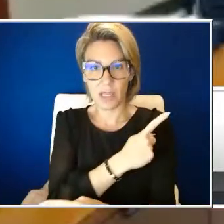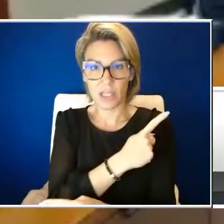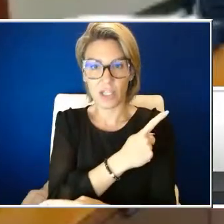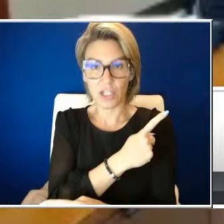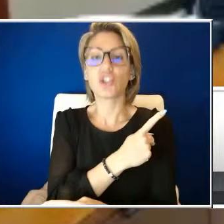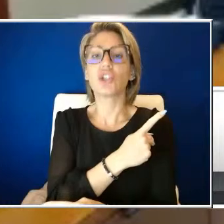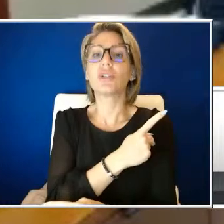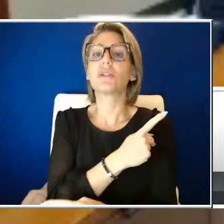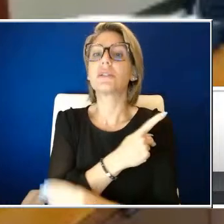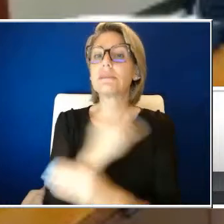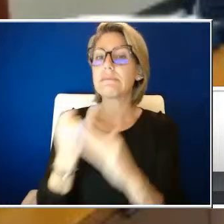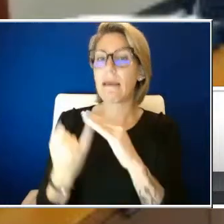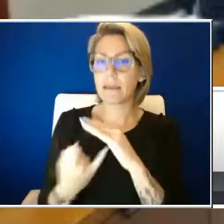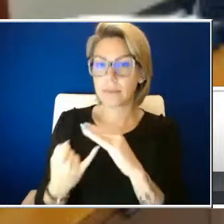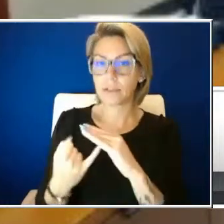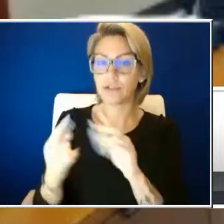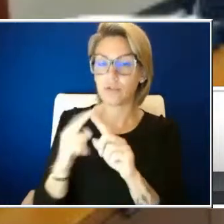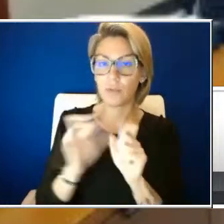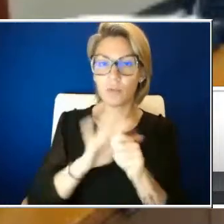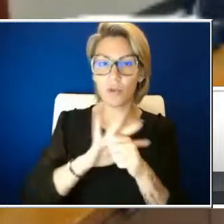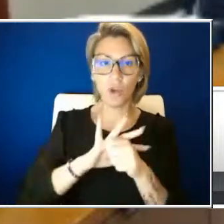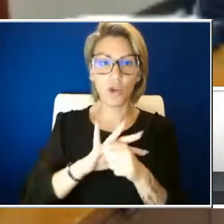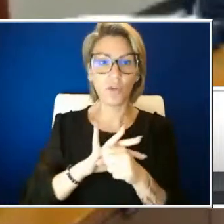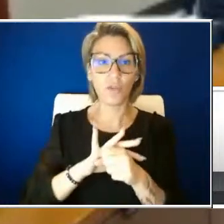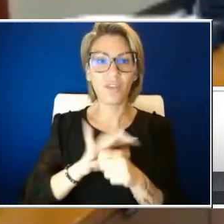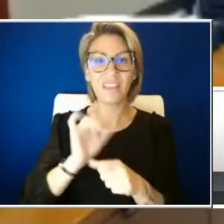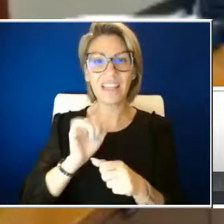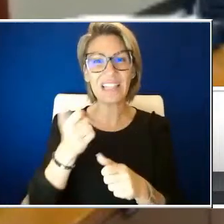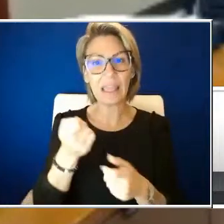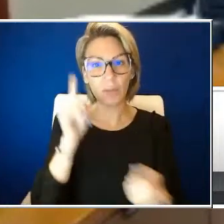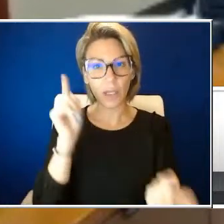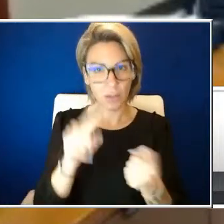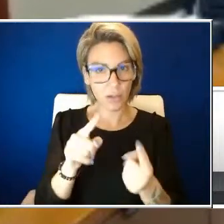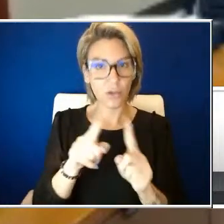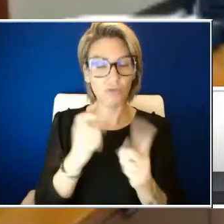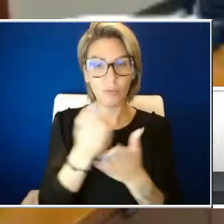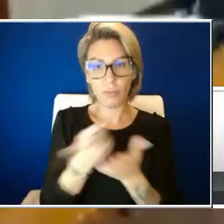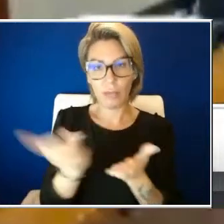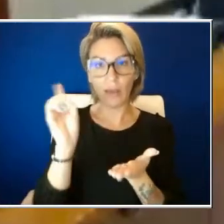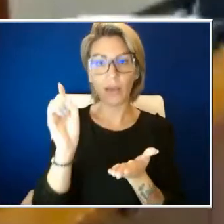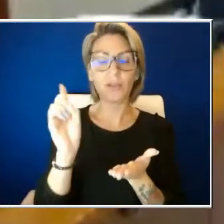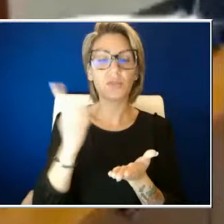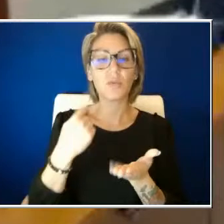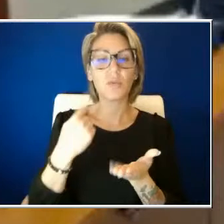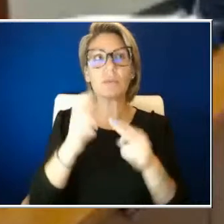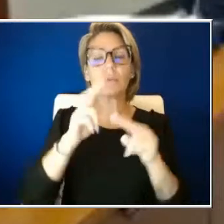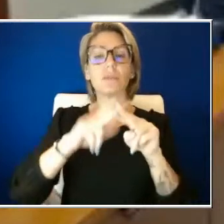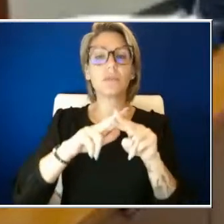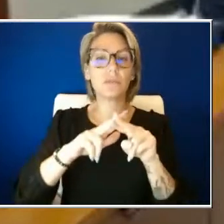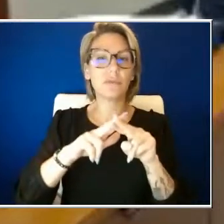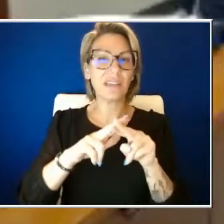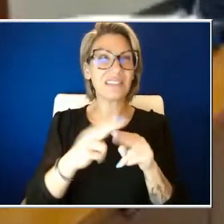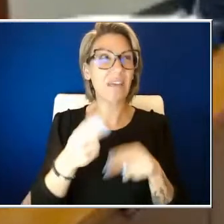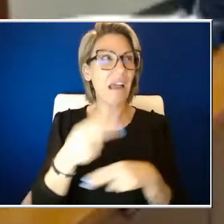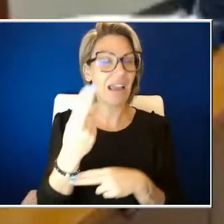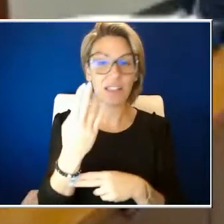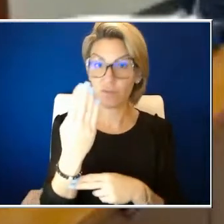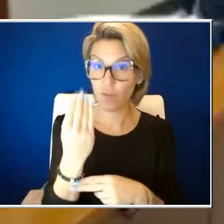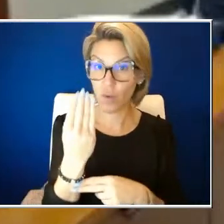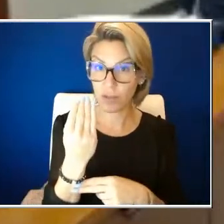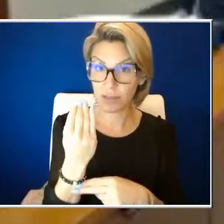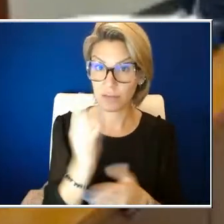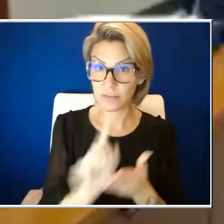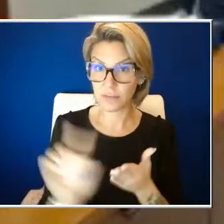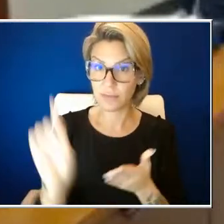isolation due to COVID. This is actually a little down from last week when we were up to as high as 14. The